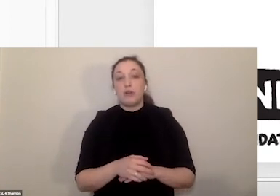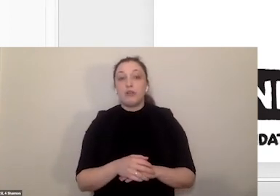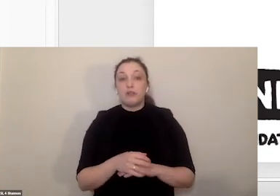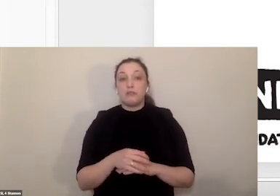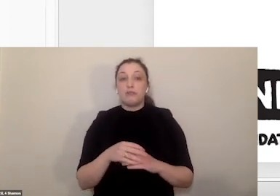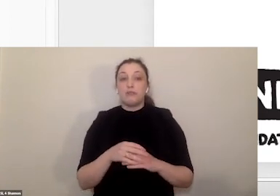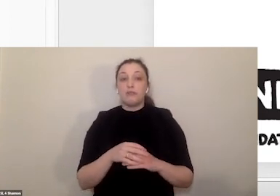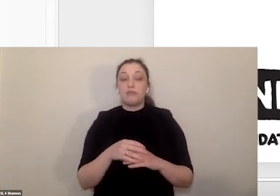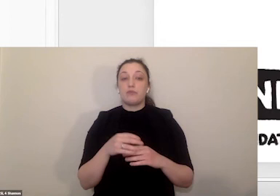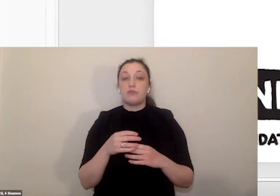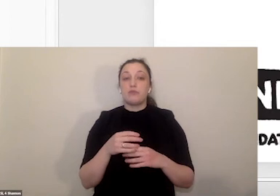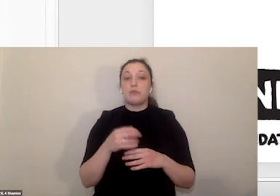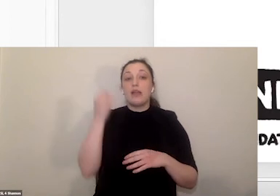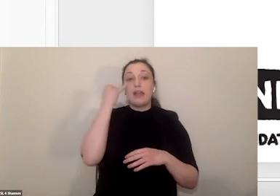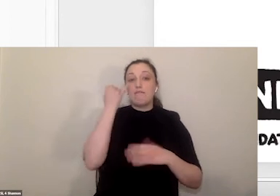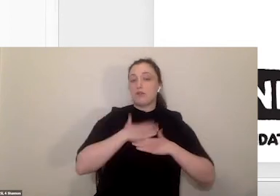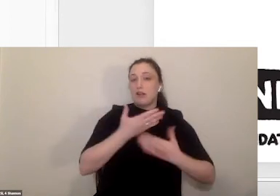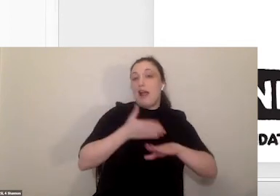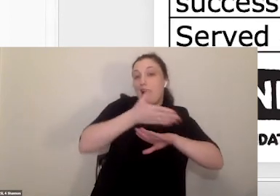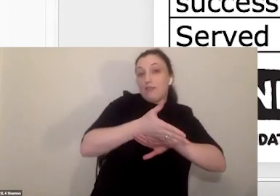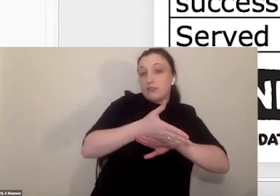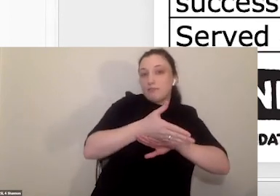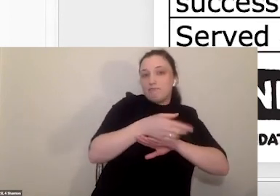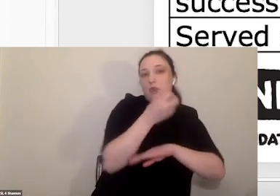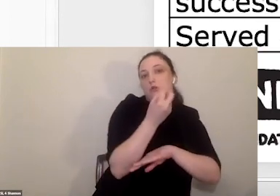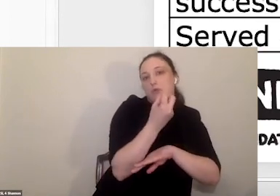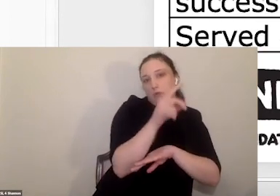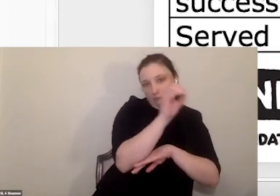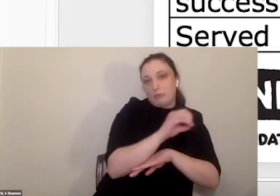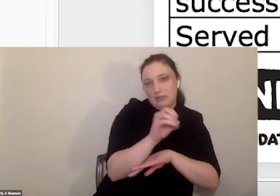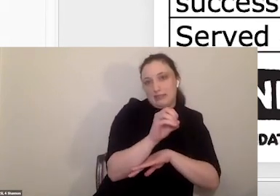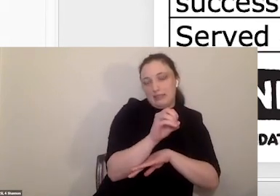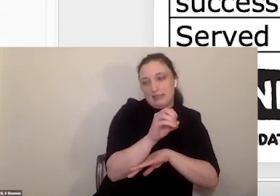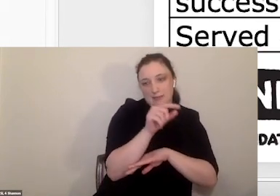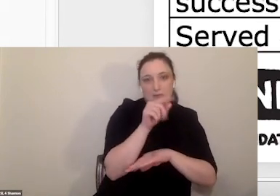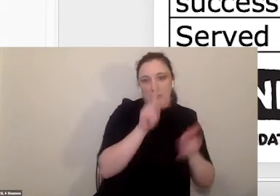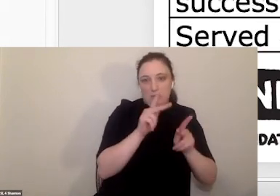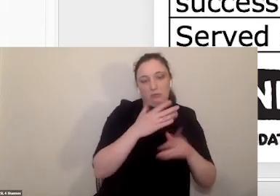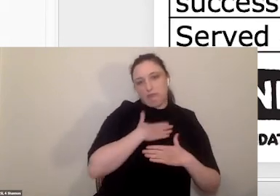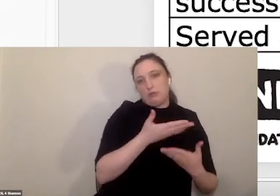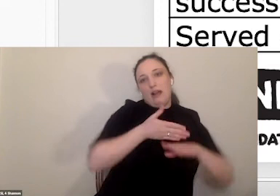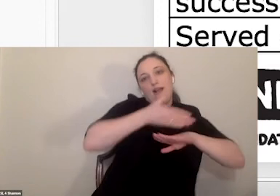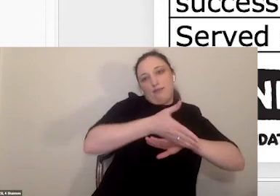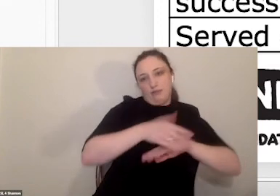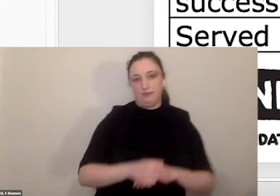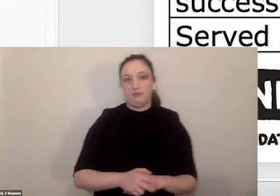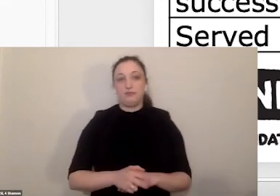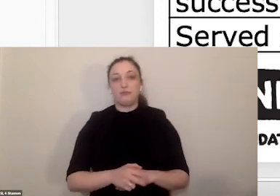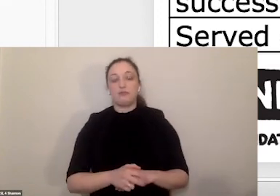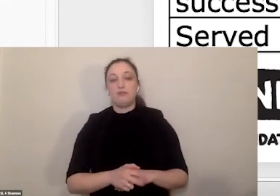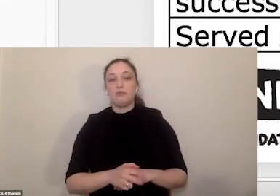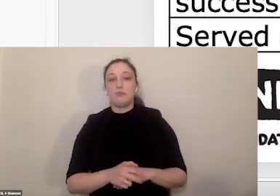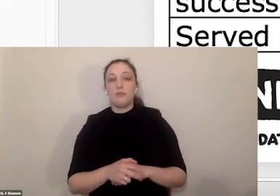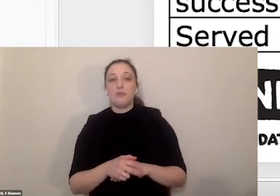affiliated respondents said they did that compared to 21% for the large employer. Personal mentorship was also much more important to being hired by